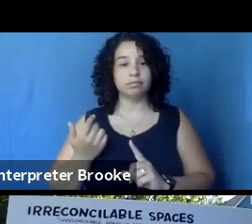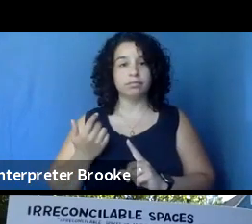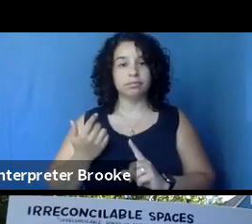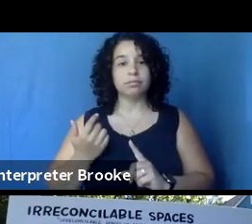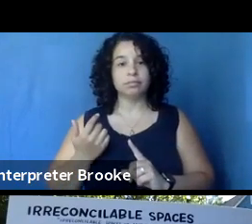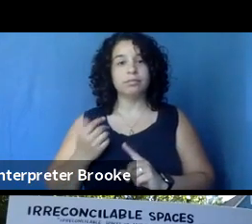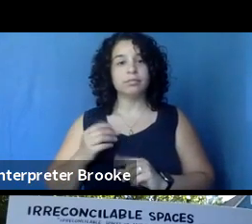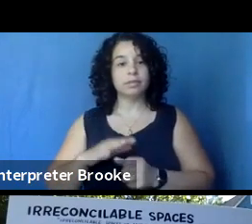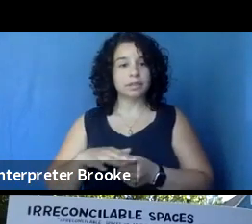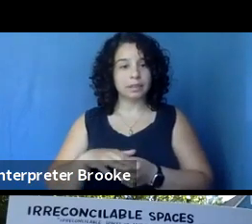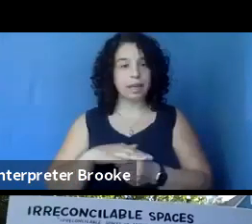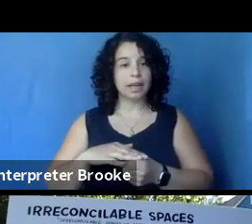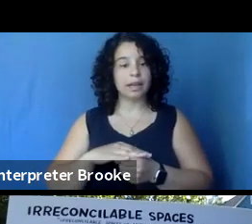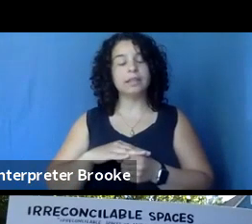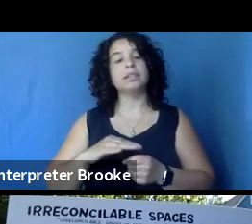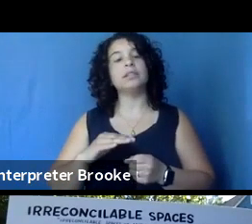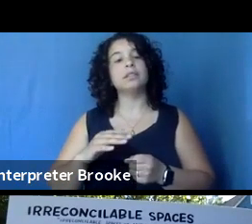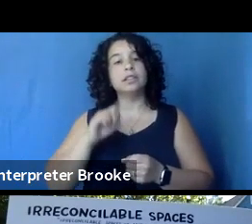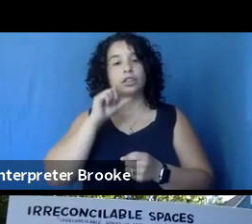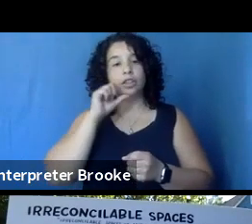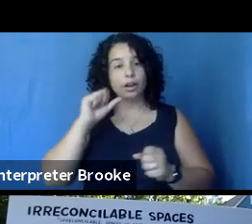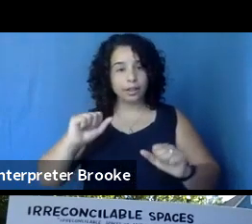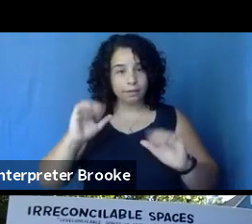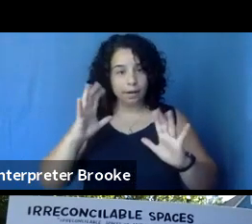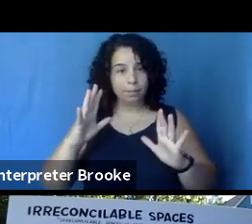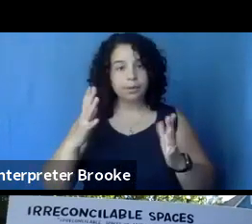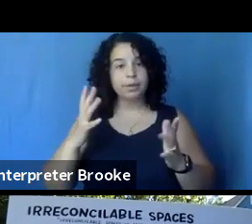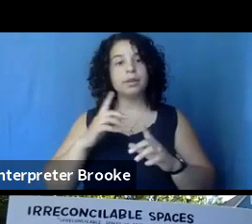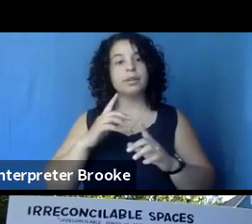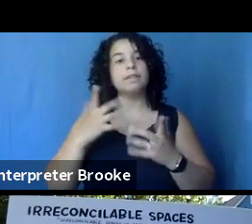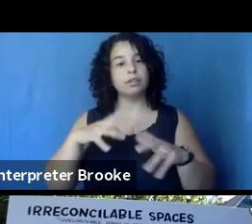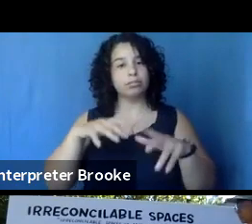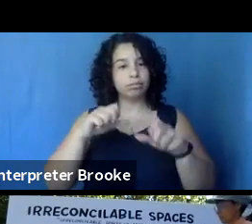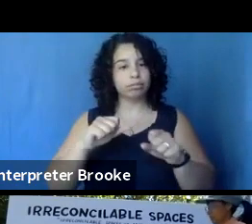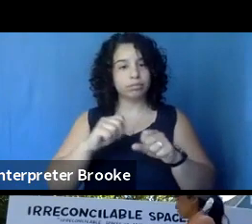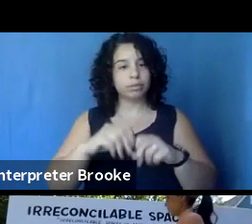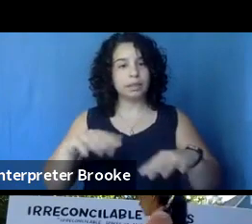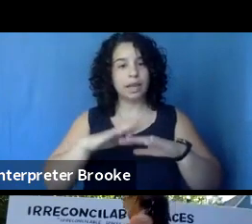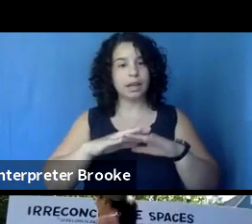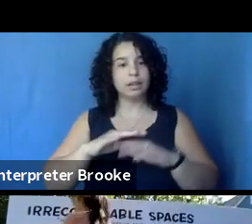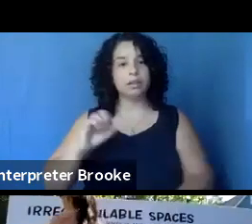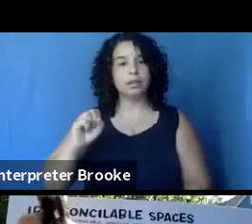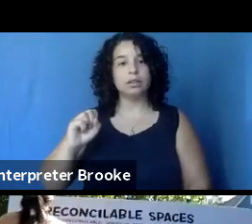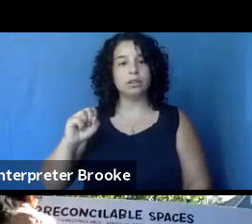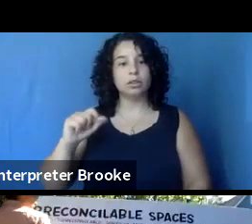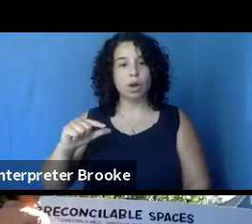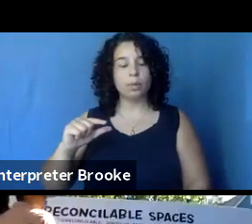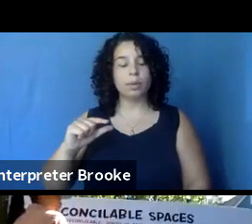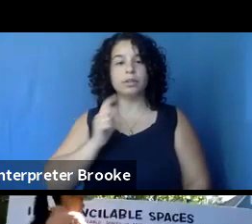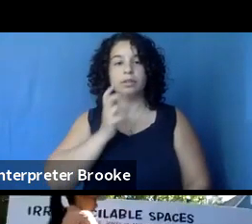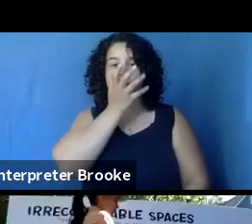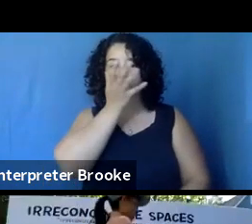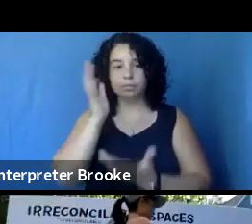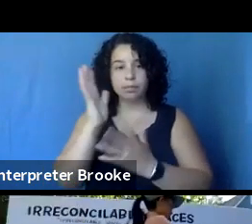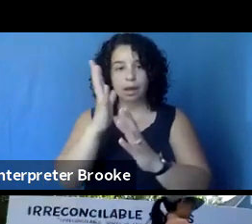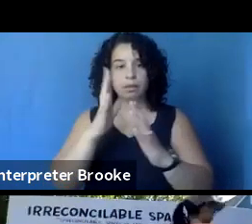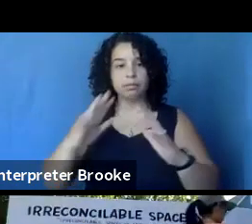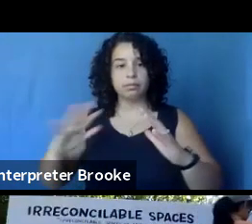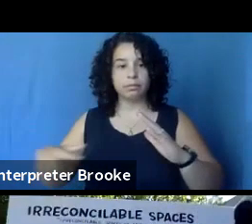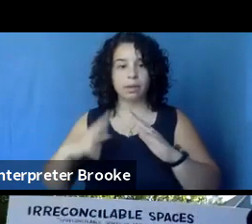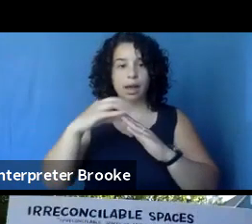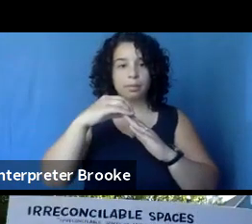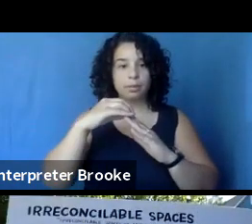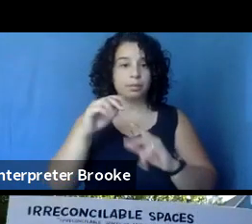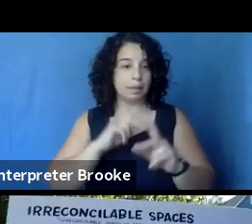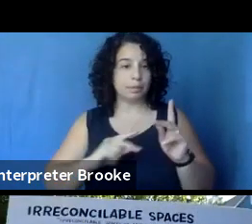unceded and occupied territories of the Squamish, Tsleil-Waututh, and Musqueam people.